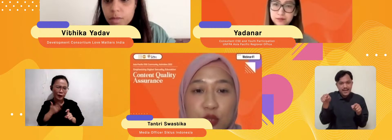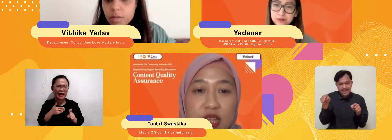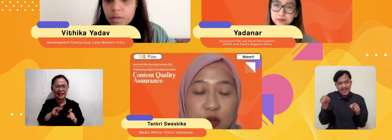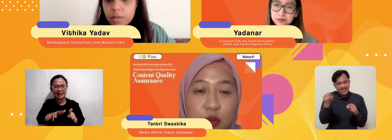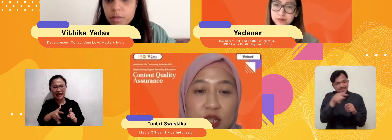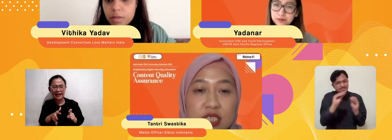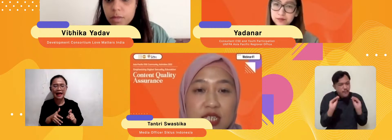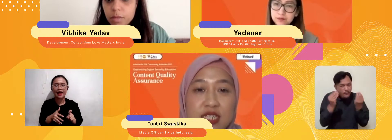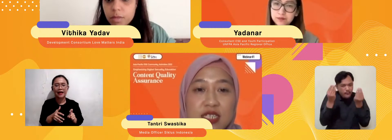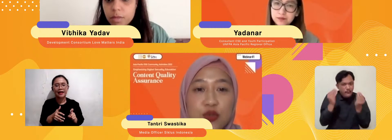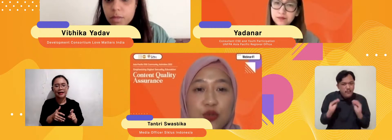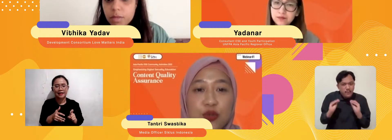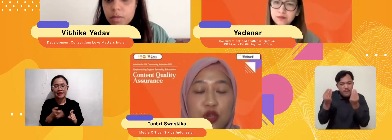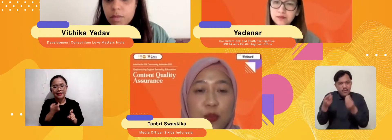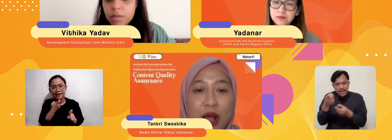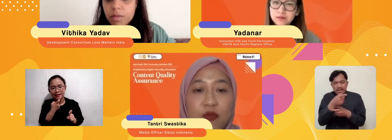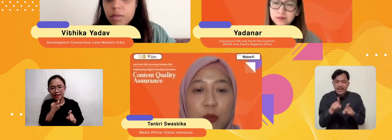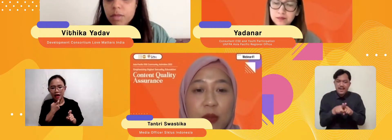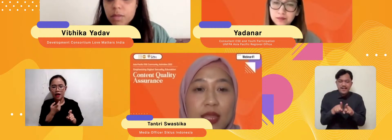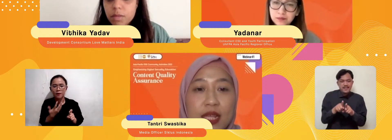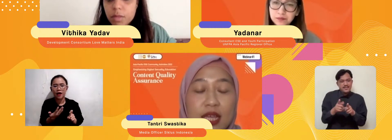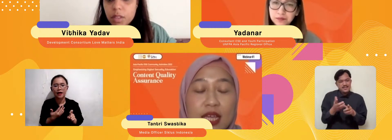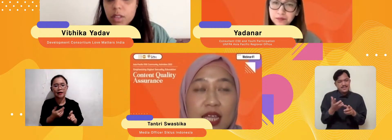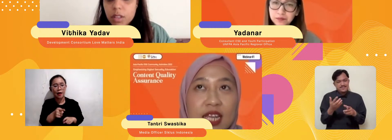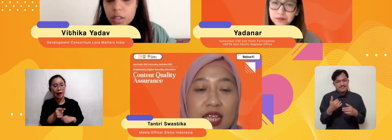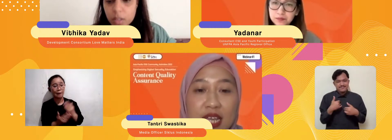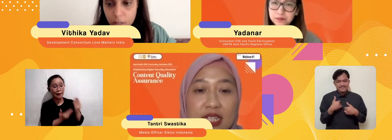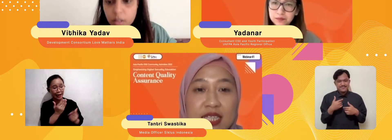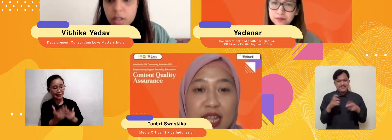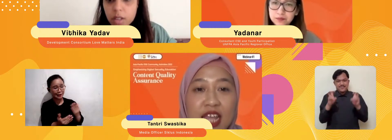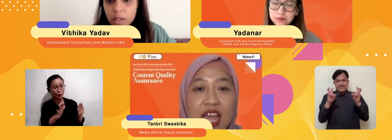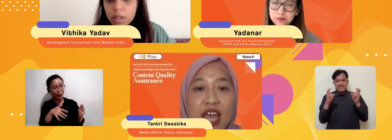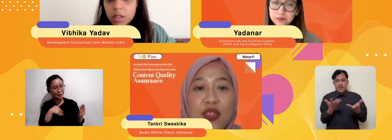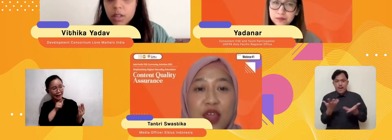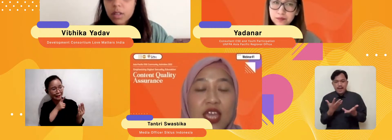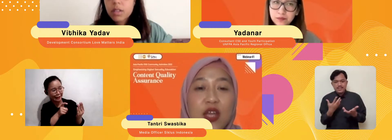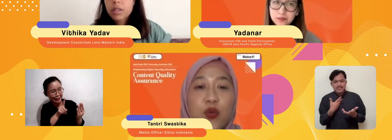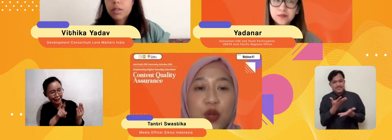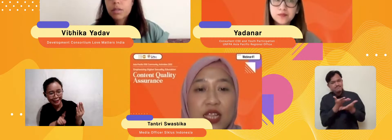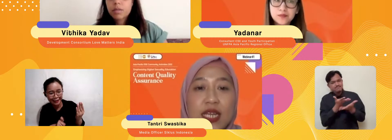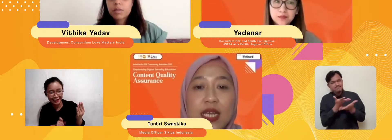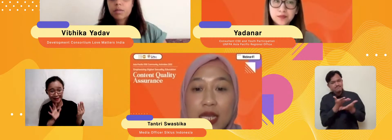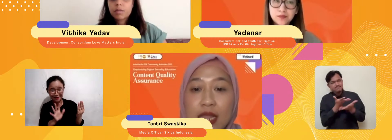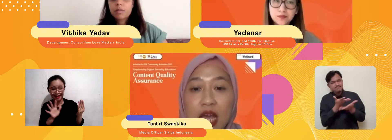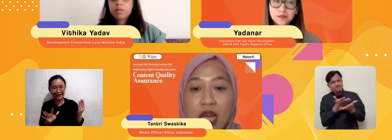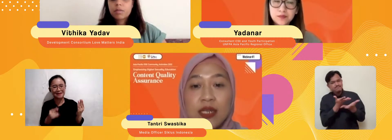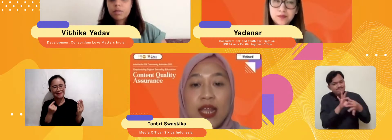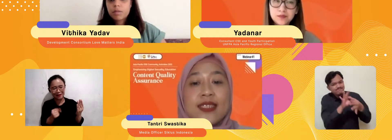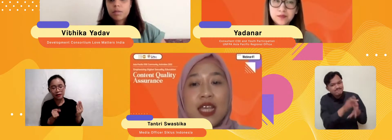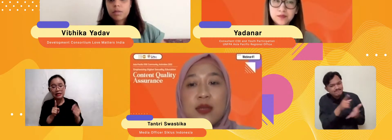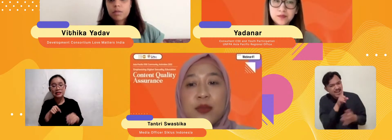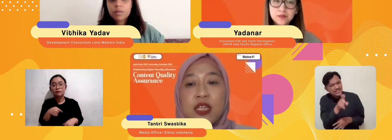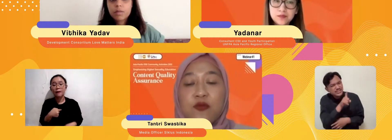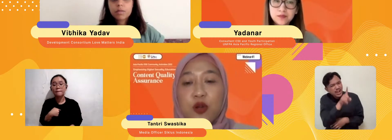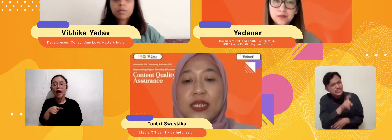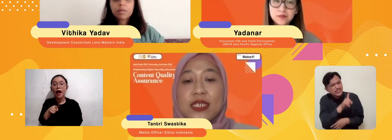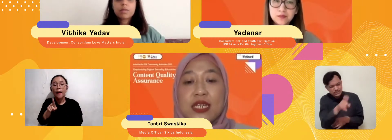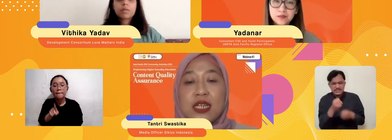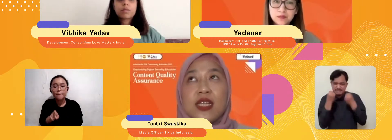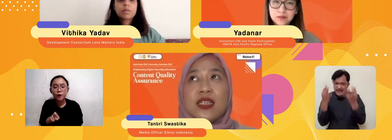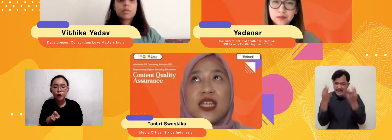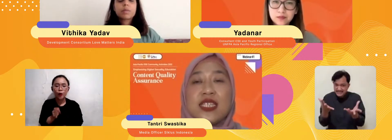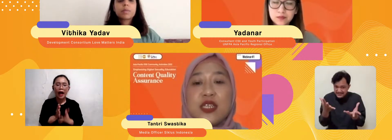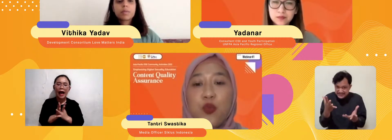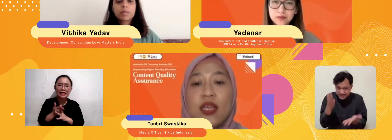To post their questions to your platform. I think it indicates that they really need an accessible